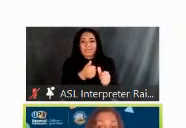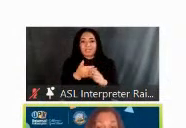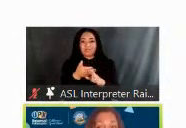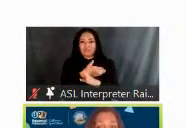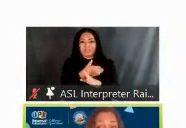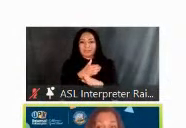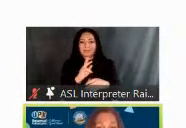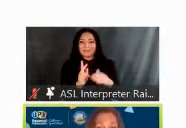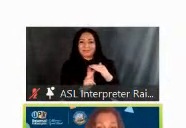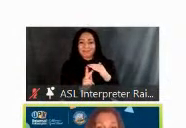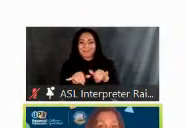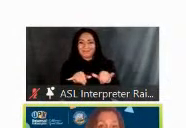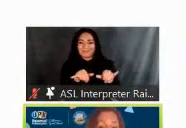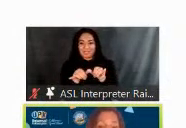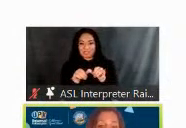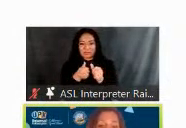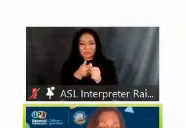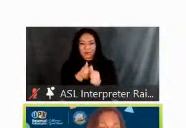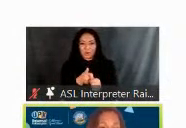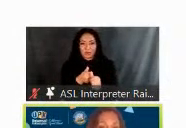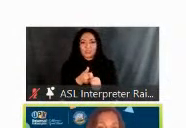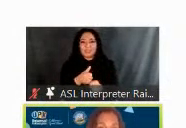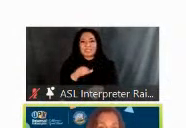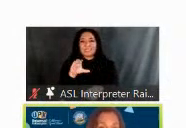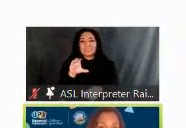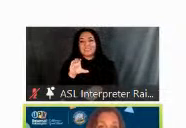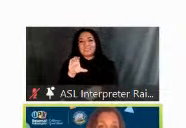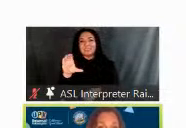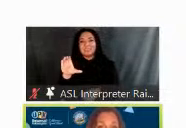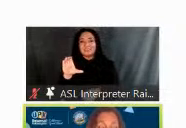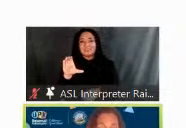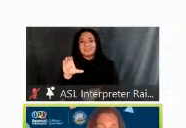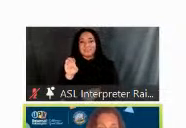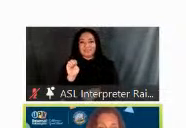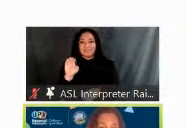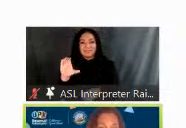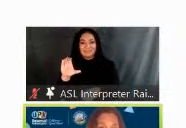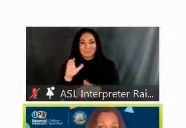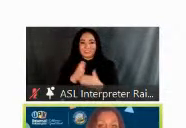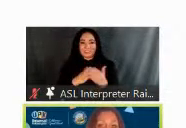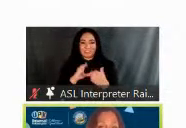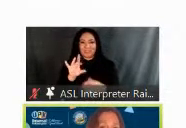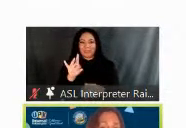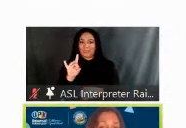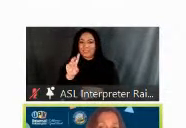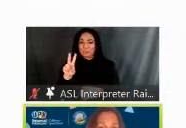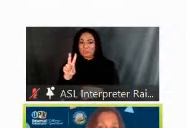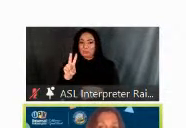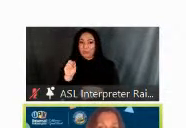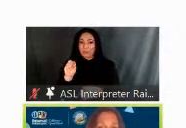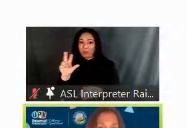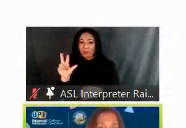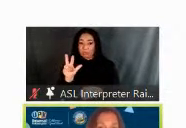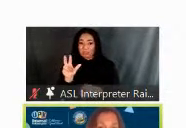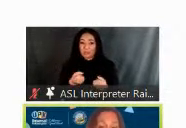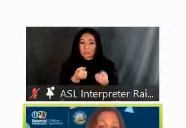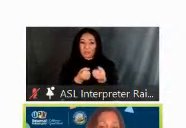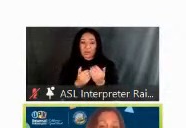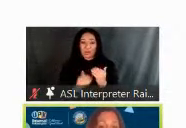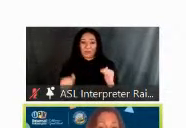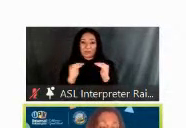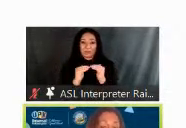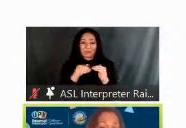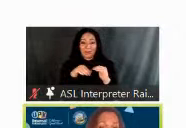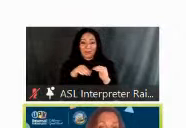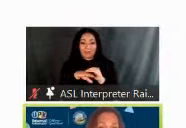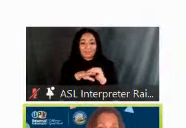Section 8203 to support equitable access to high quality pre-K and transitional kindergarten programs through